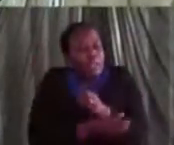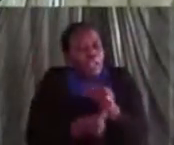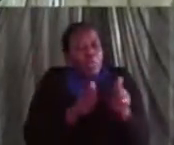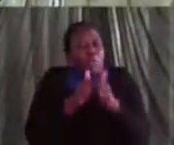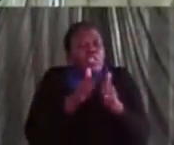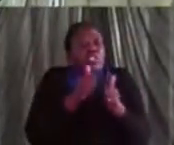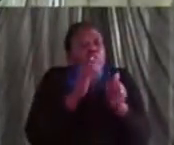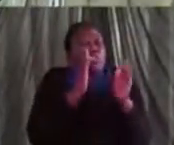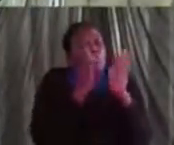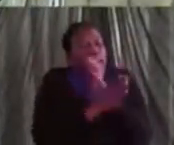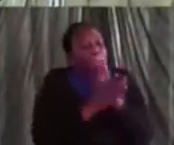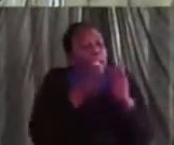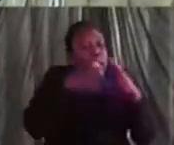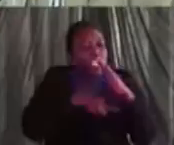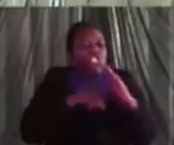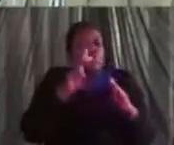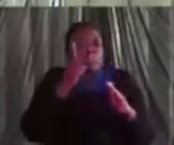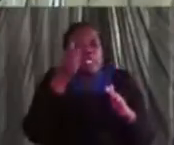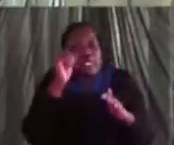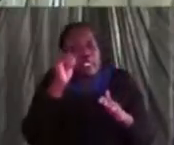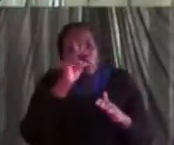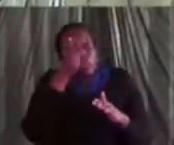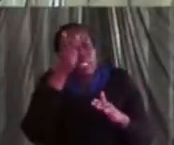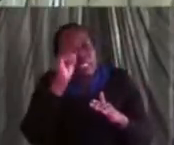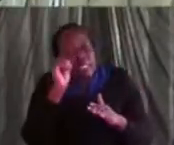in 2020, yes,